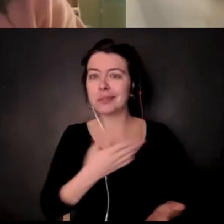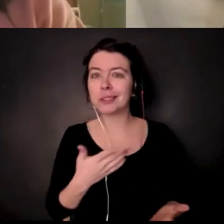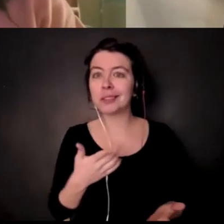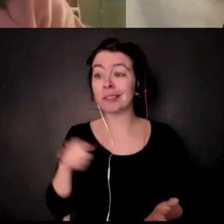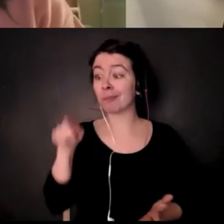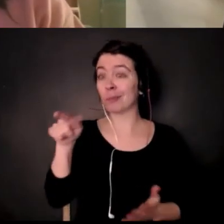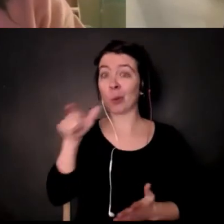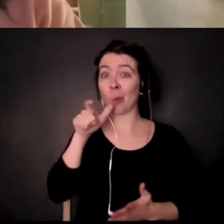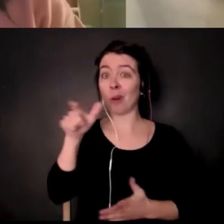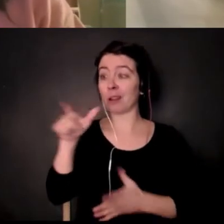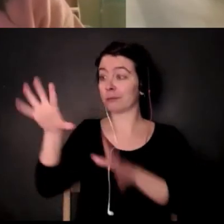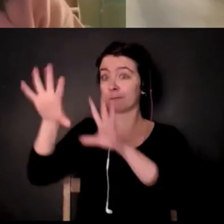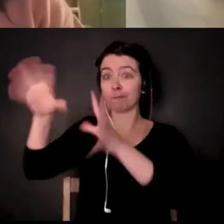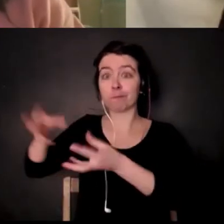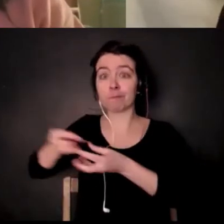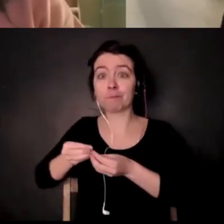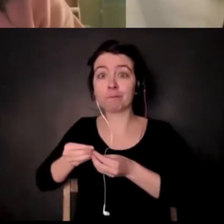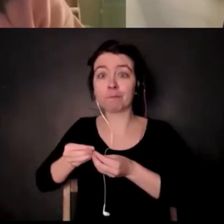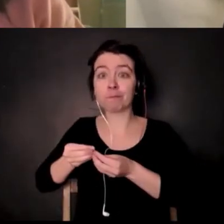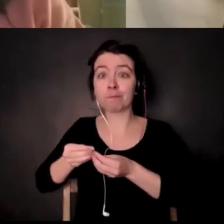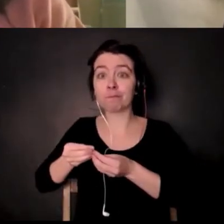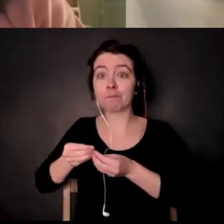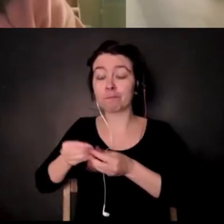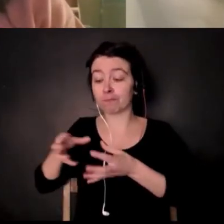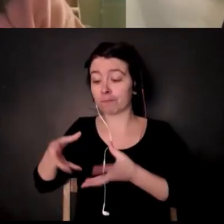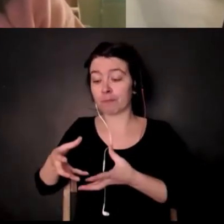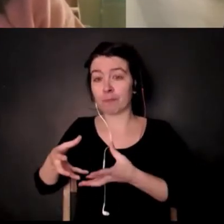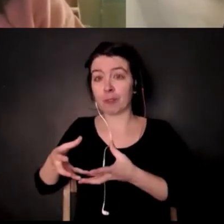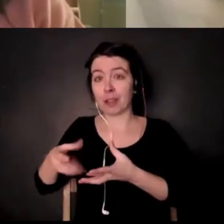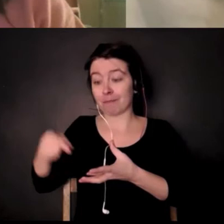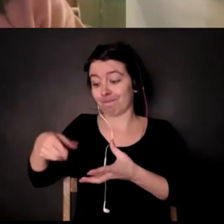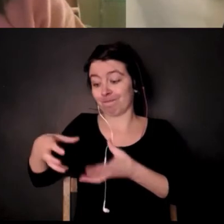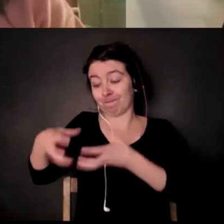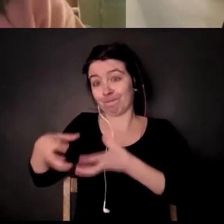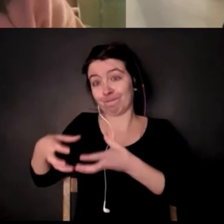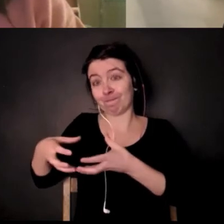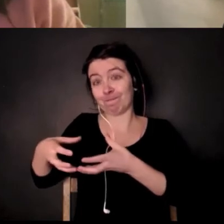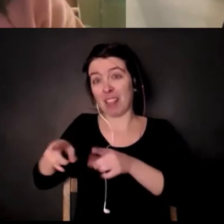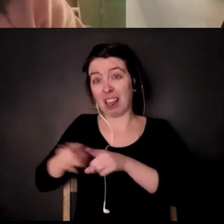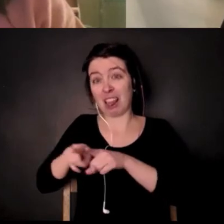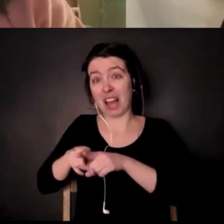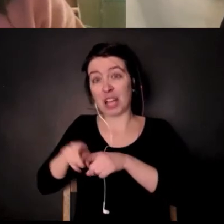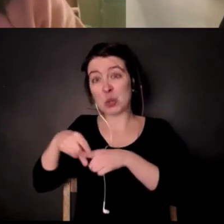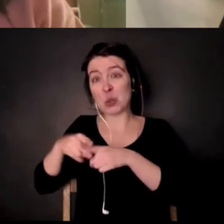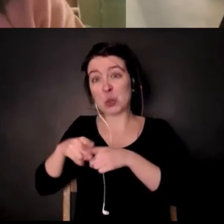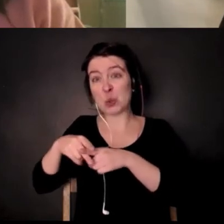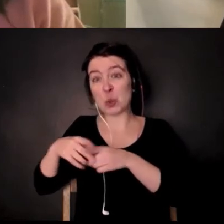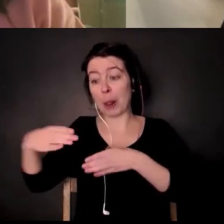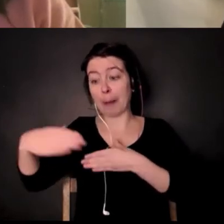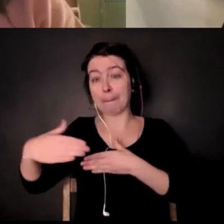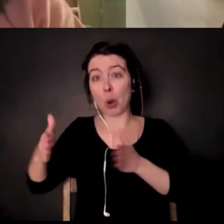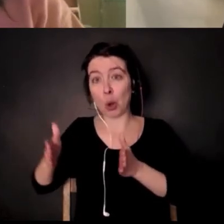an inventory that we can draw from, that feels like our toolbox, or it feels like a resource to us,